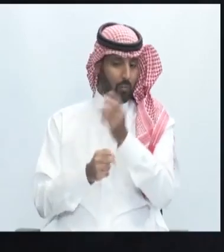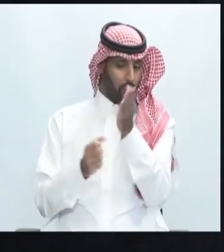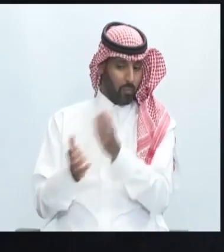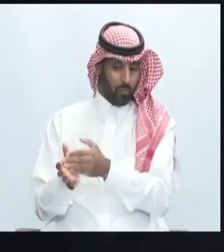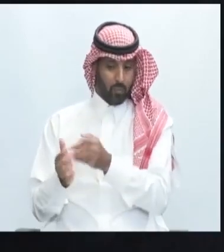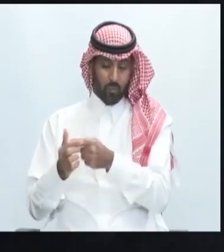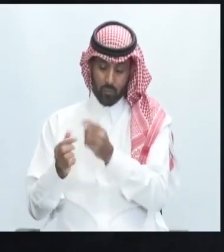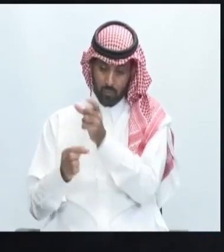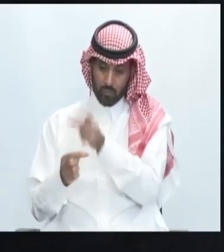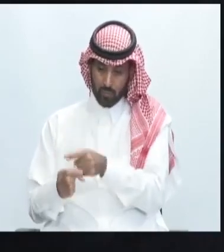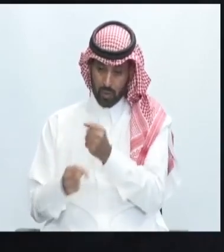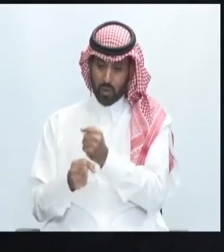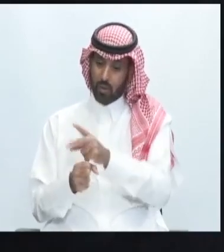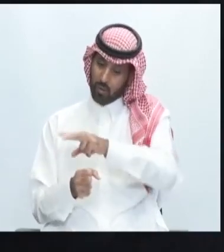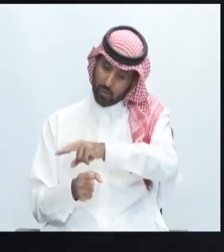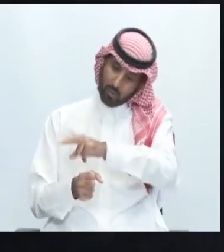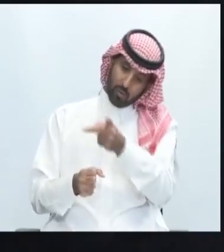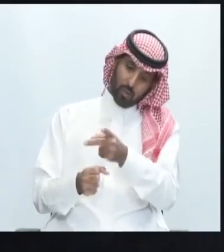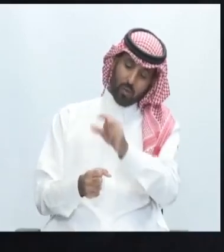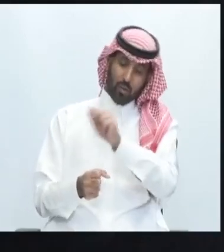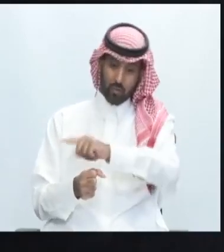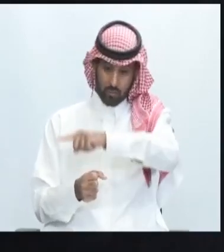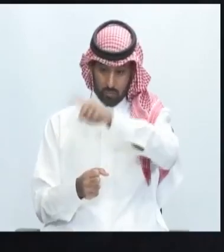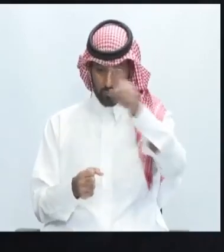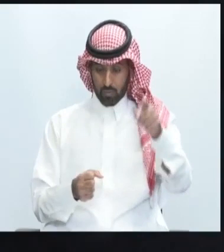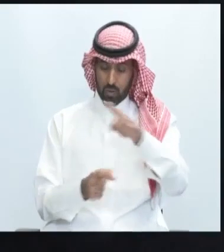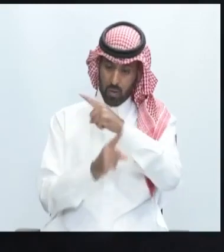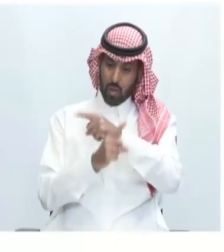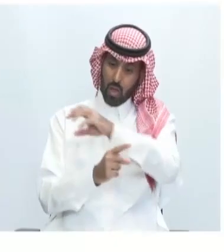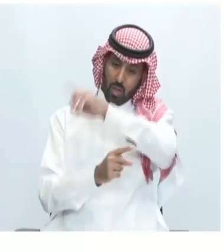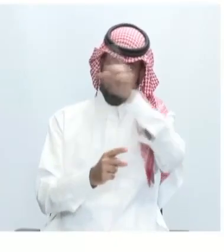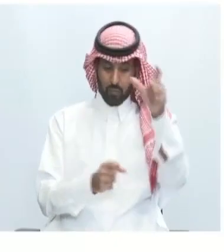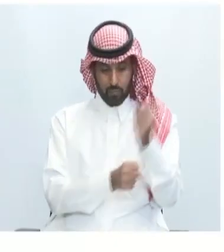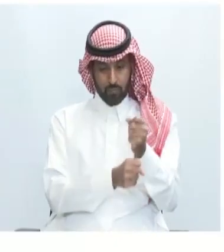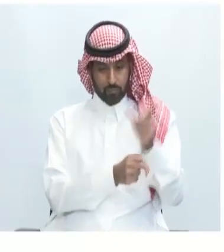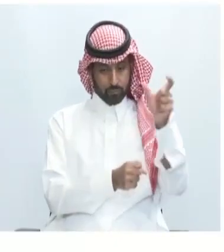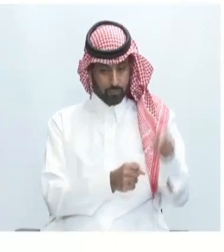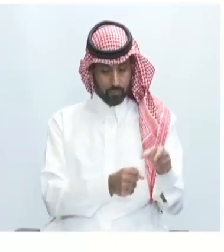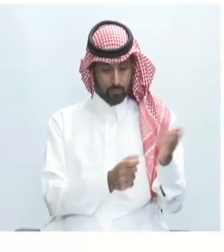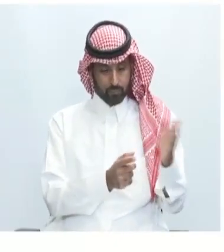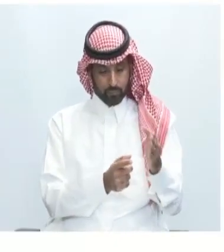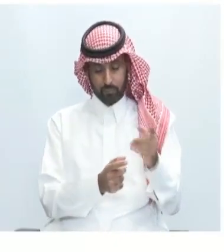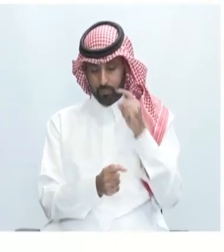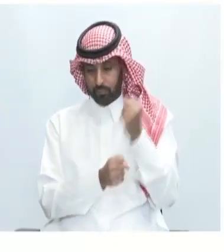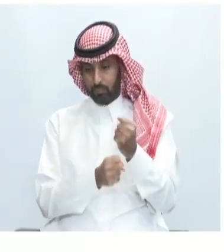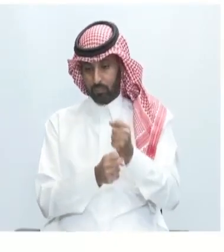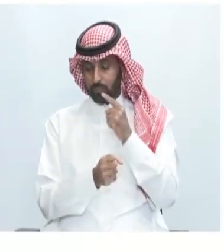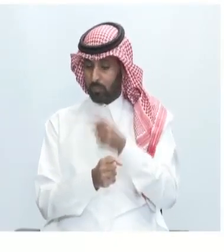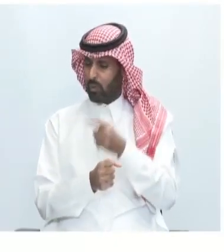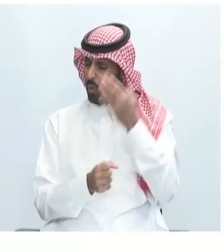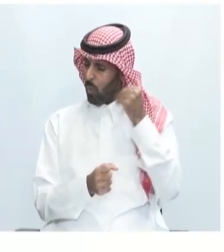in the beginning of the sentence, then take the verb. Yes, that's correct. So how do we answer number